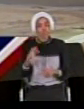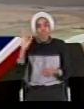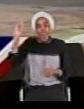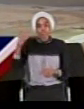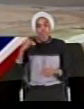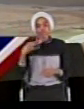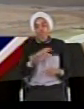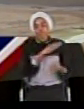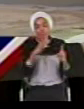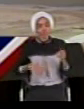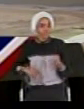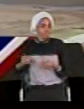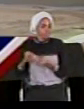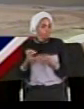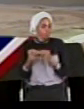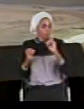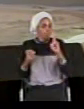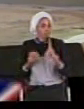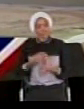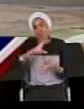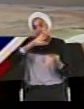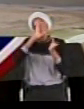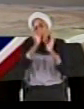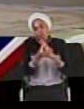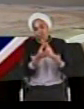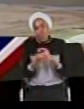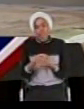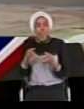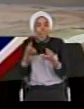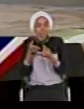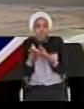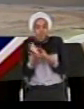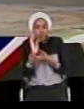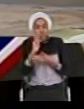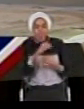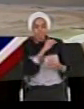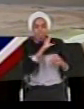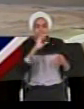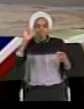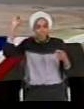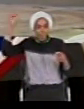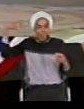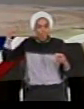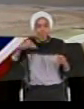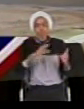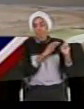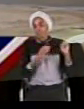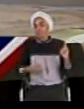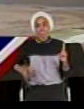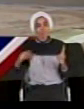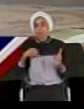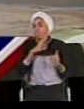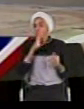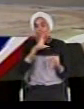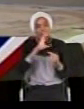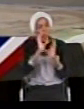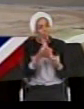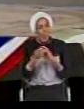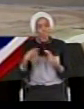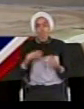Number one, conversion through the grace of Christ. We're converted.